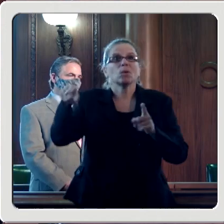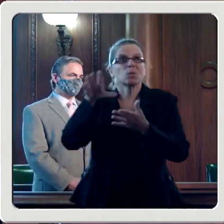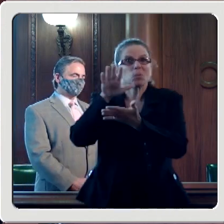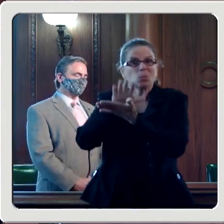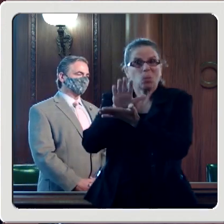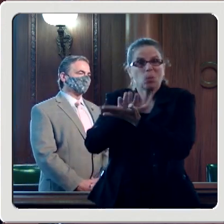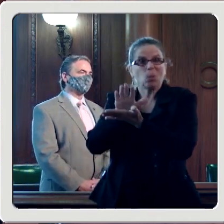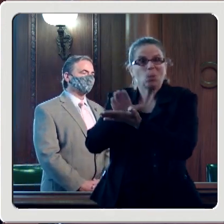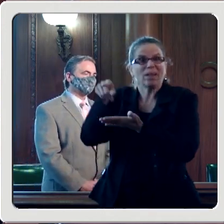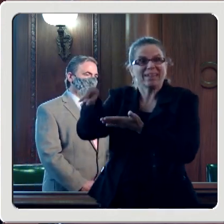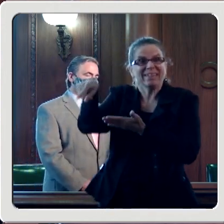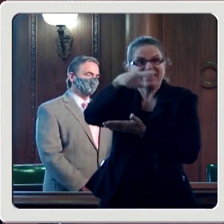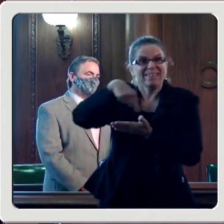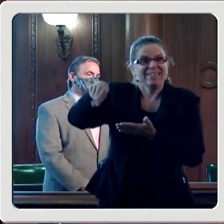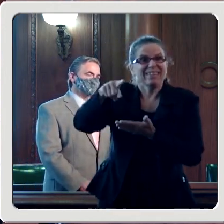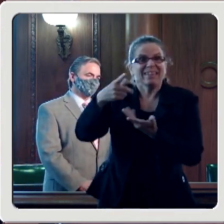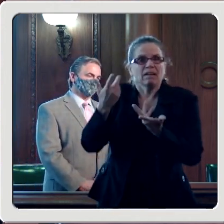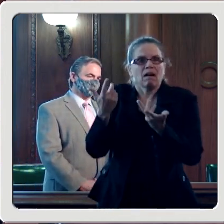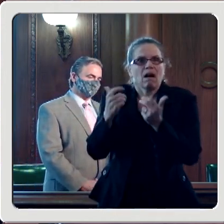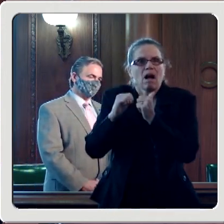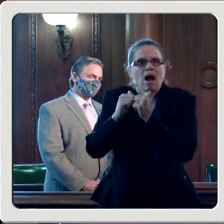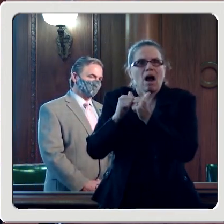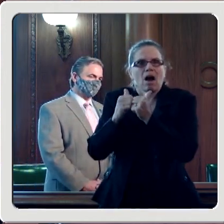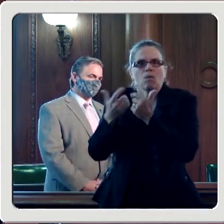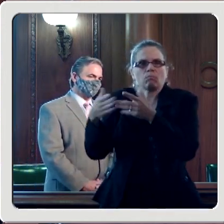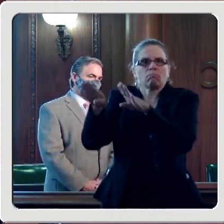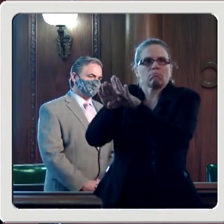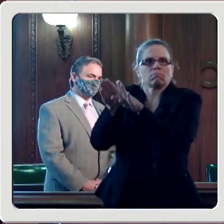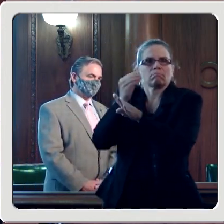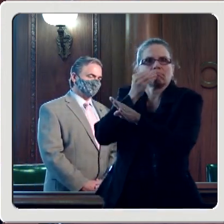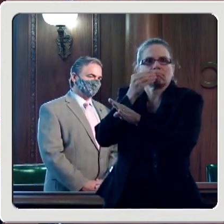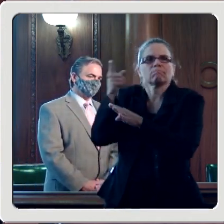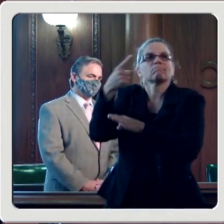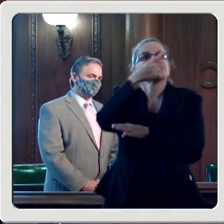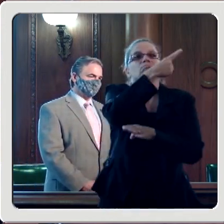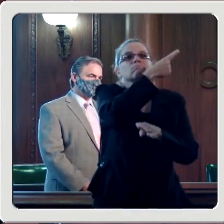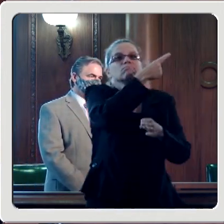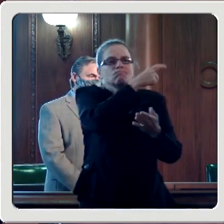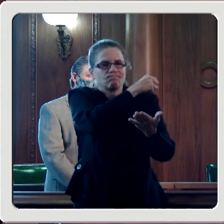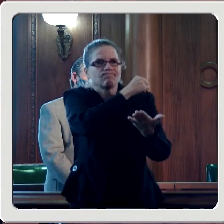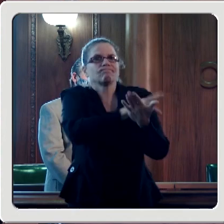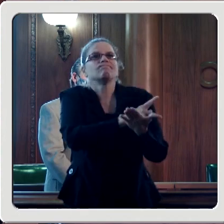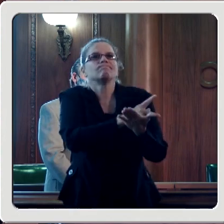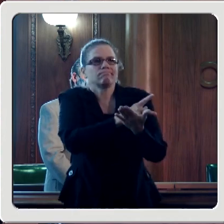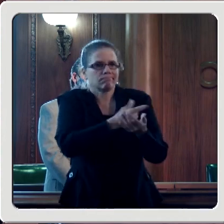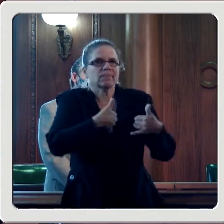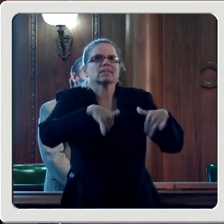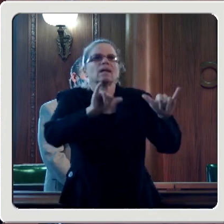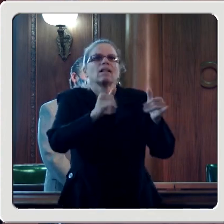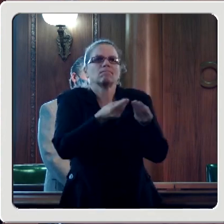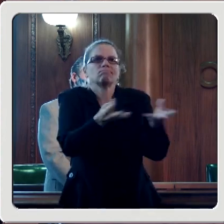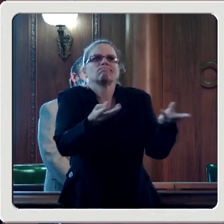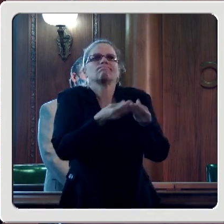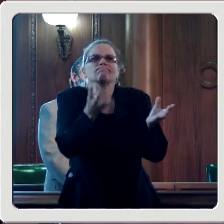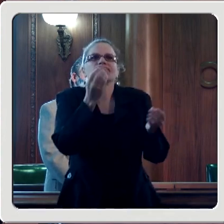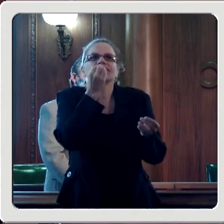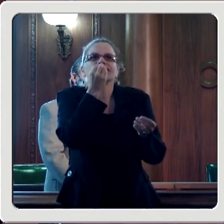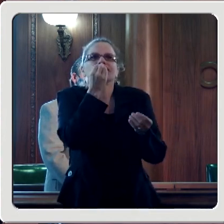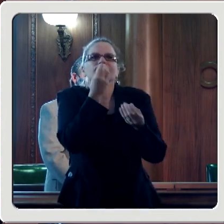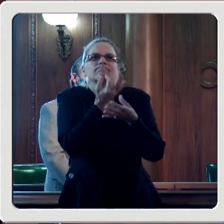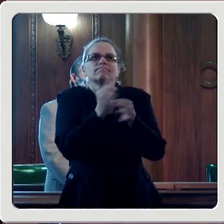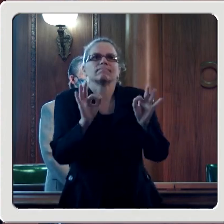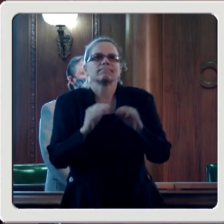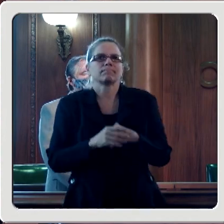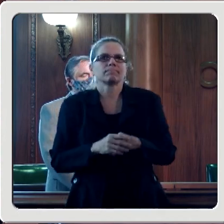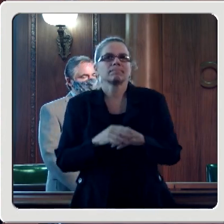in schools, and we needed a waiver to execute this program. We needed to continue that waiver to continue in September, now that we're